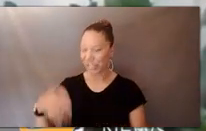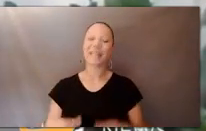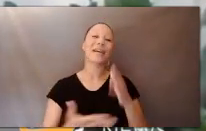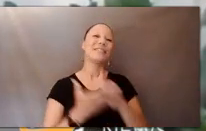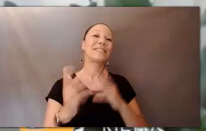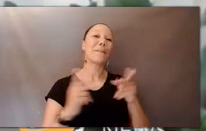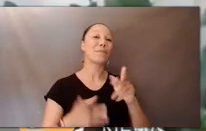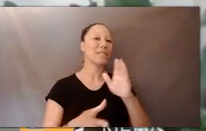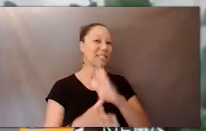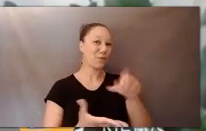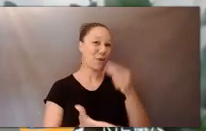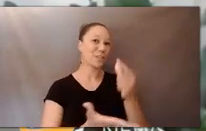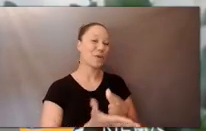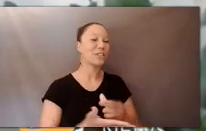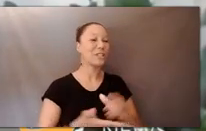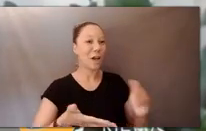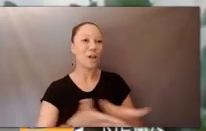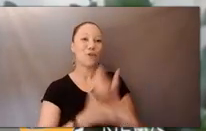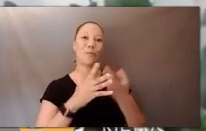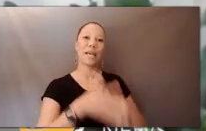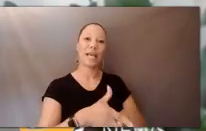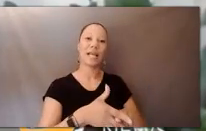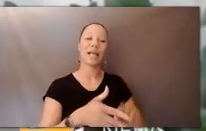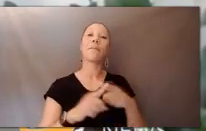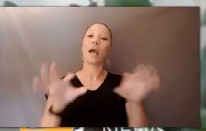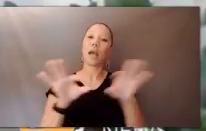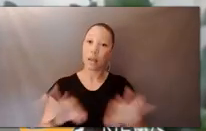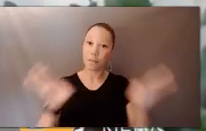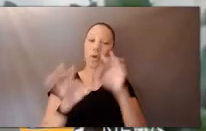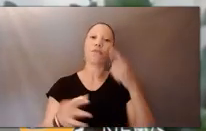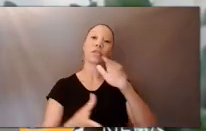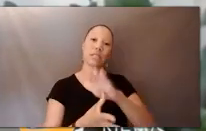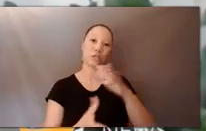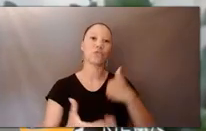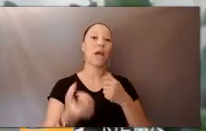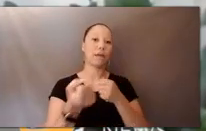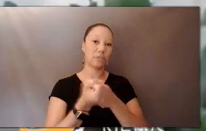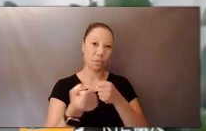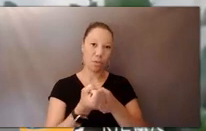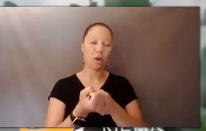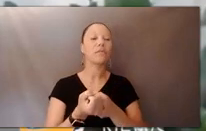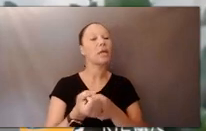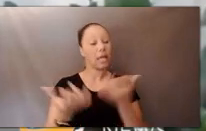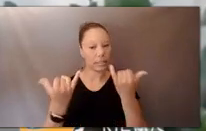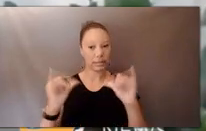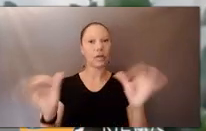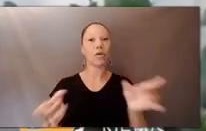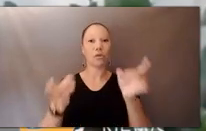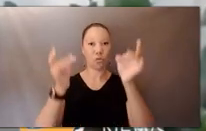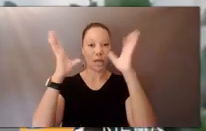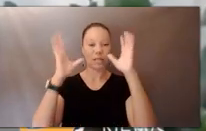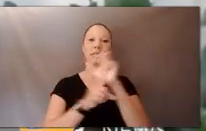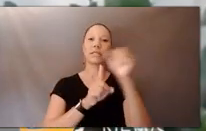we want to make sure that our students have the supports that they need. This is still a crisis situation that we're